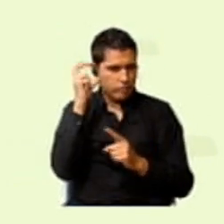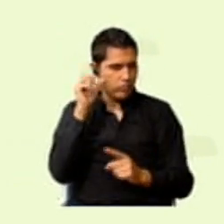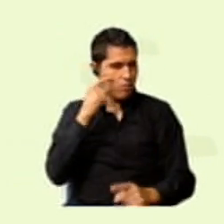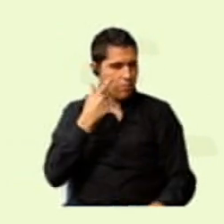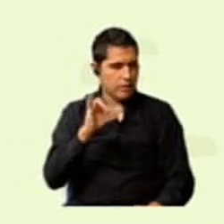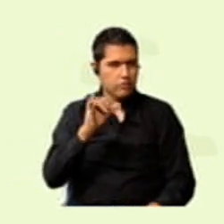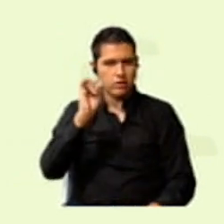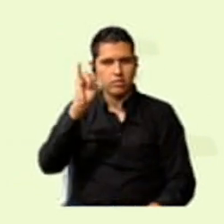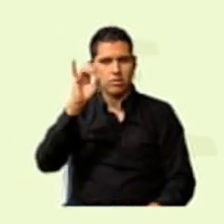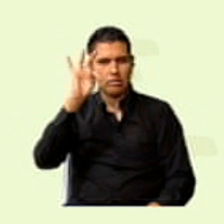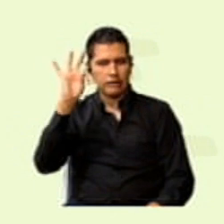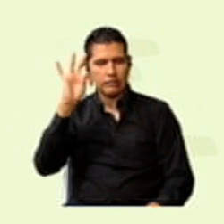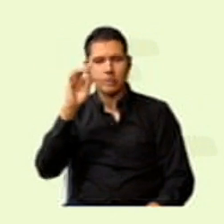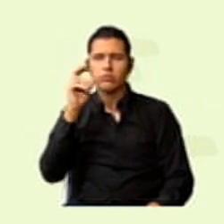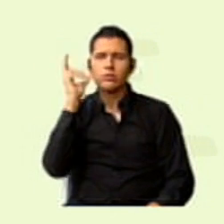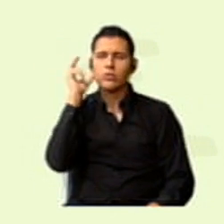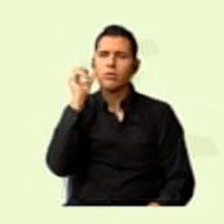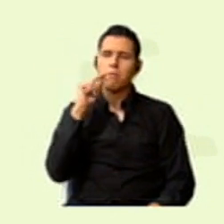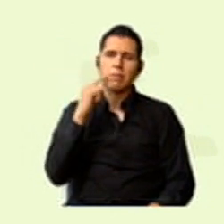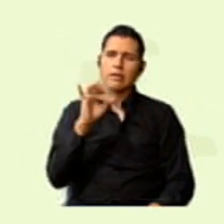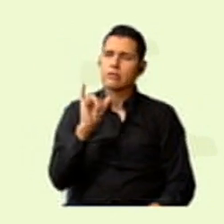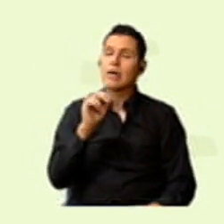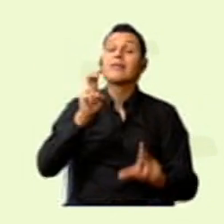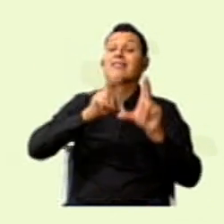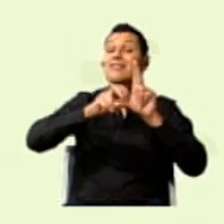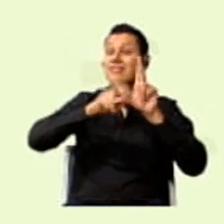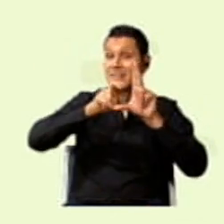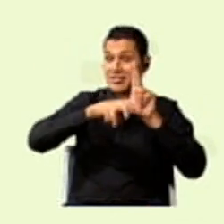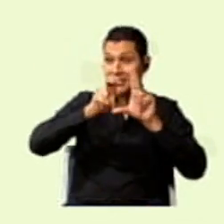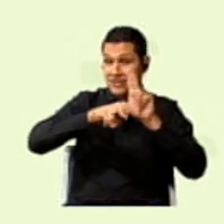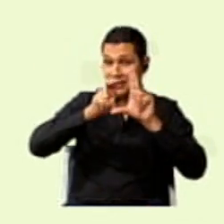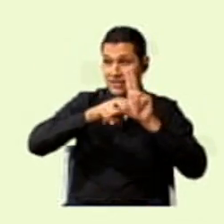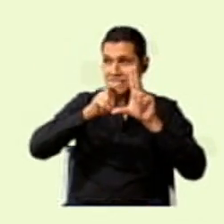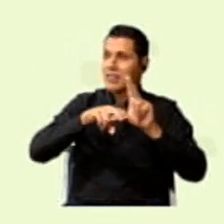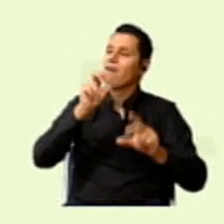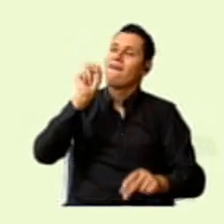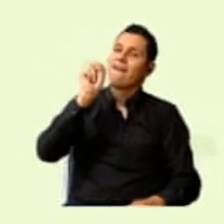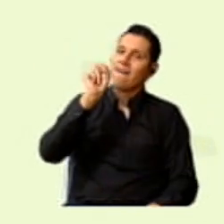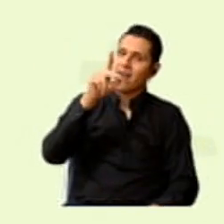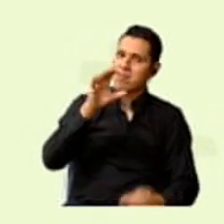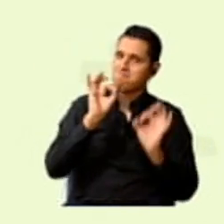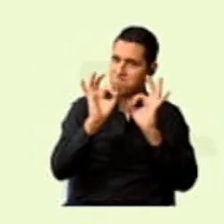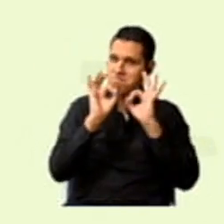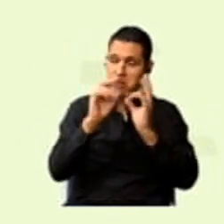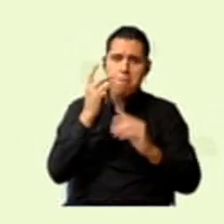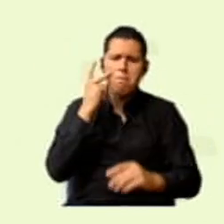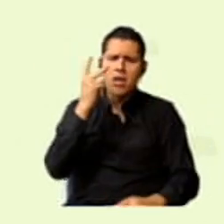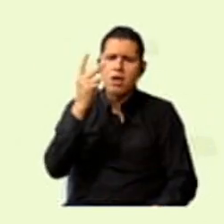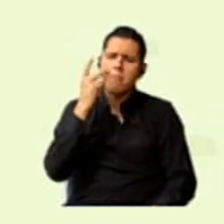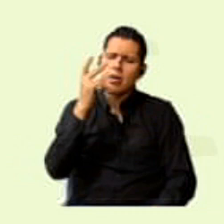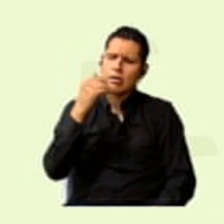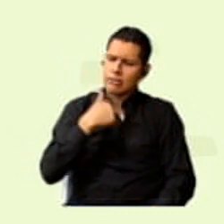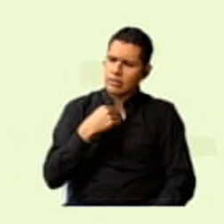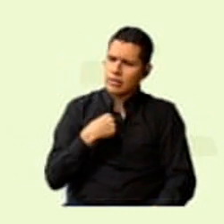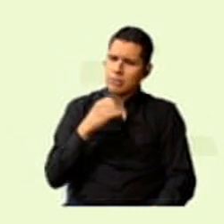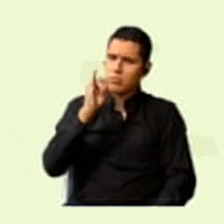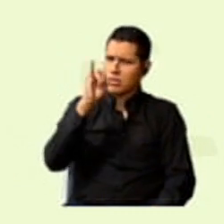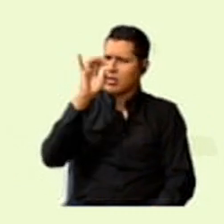s, and we have sit. Okay, very good. Look, we have